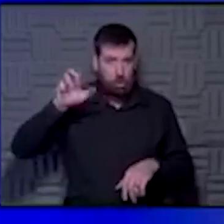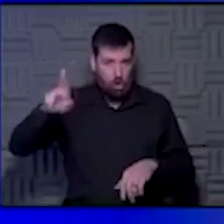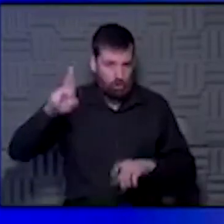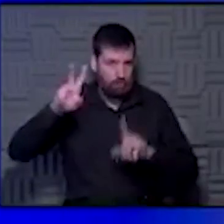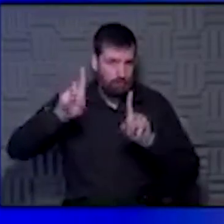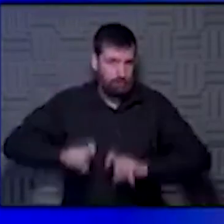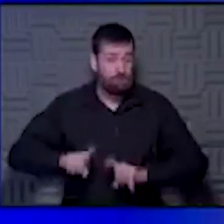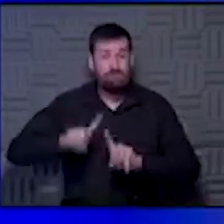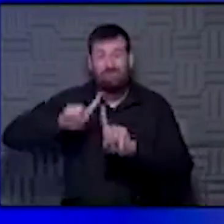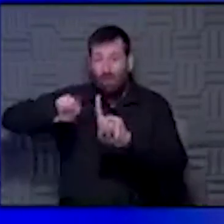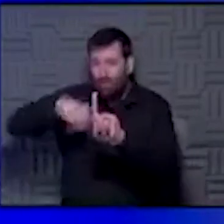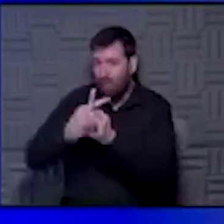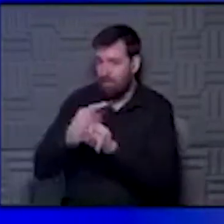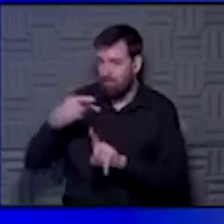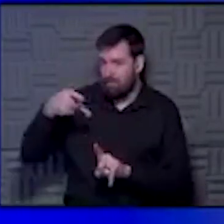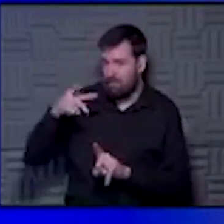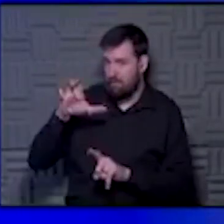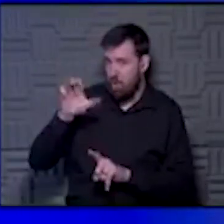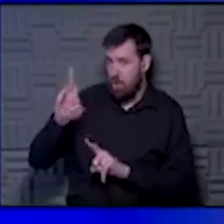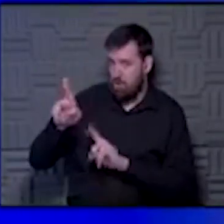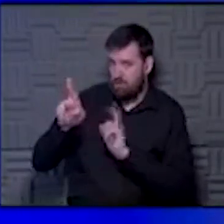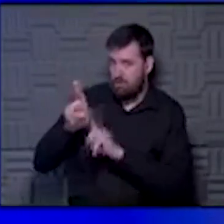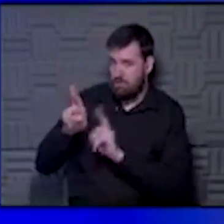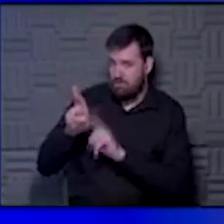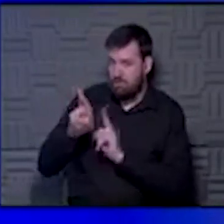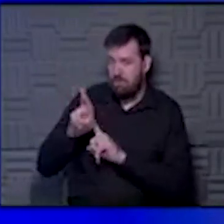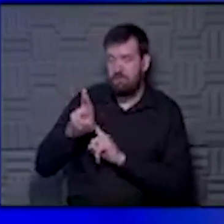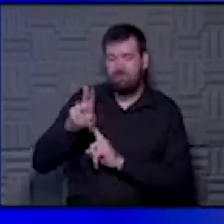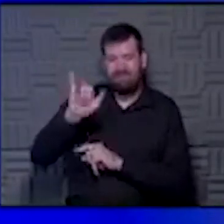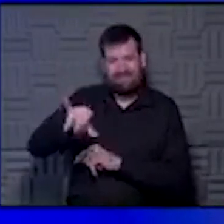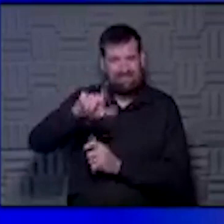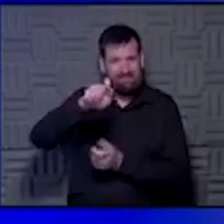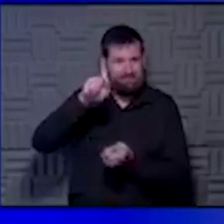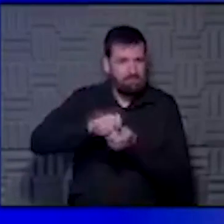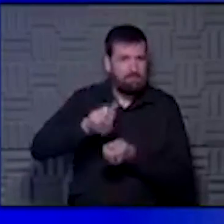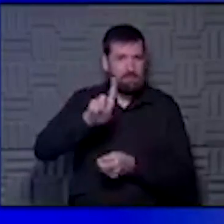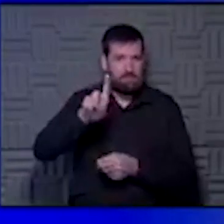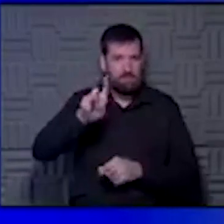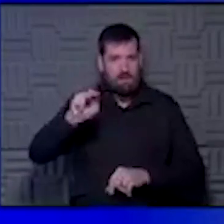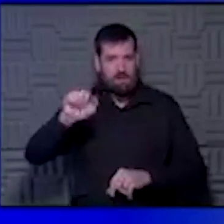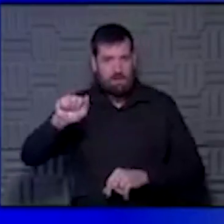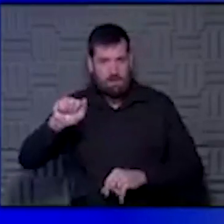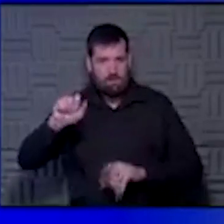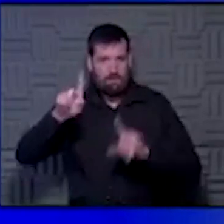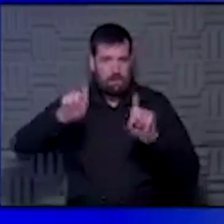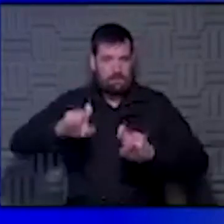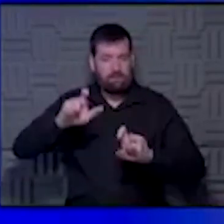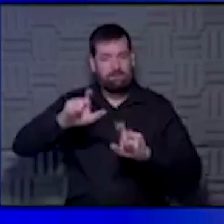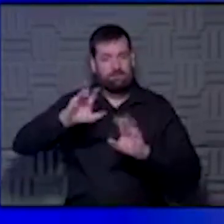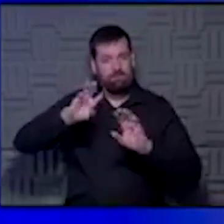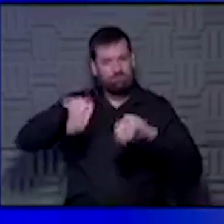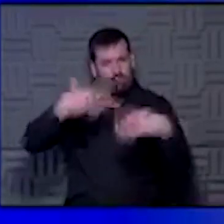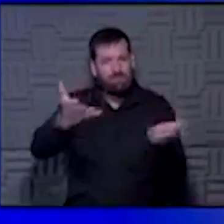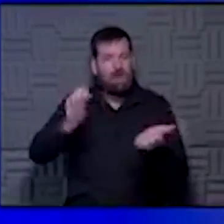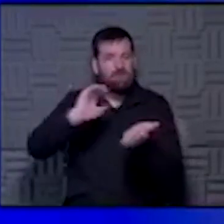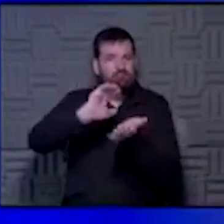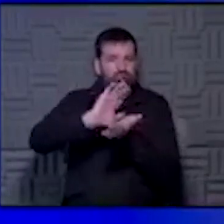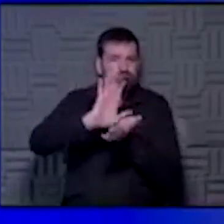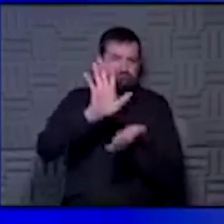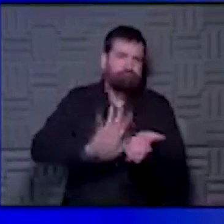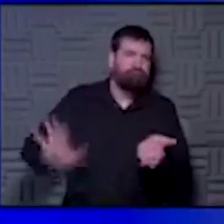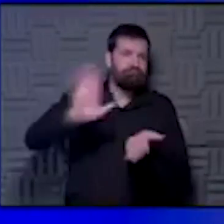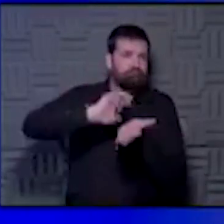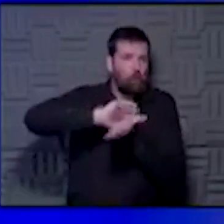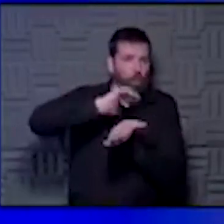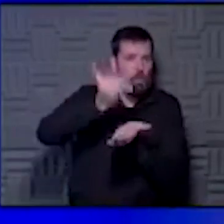And only the PCR, that's the specific DNA test that will give you a quantity or an estimate of the